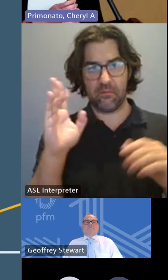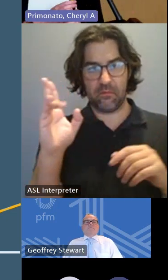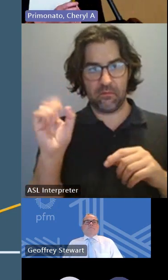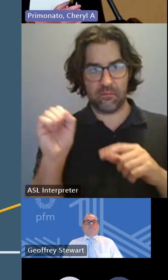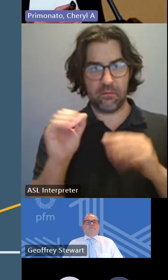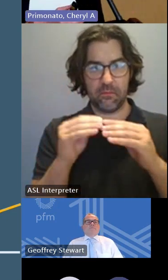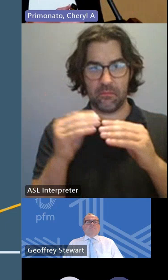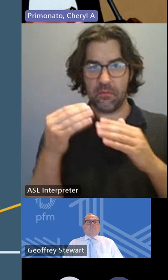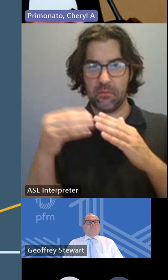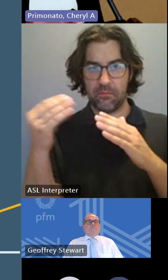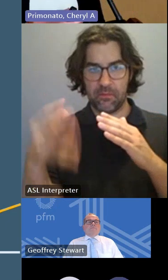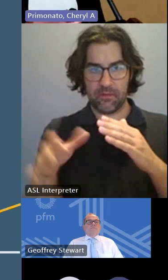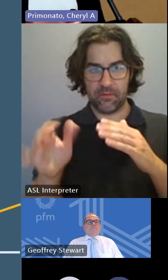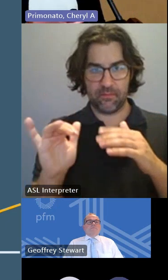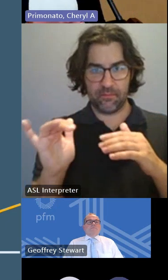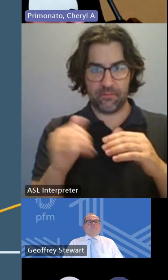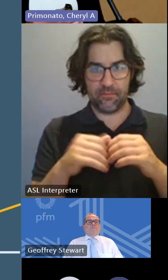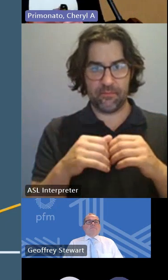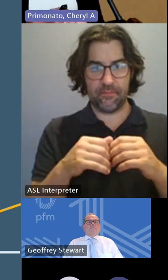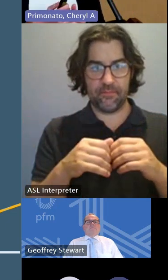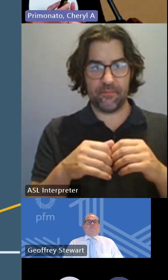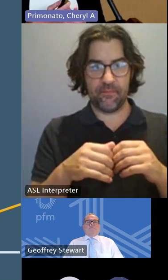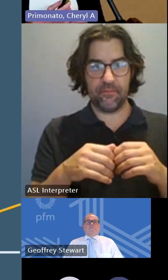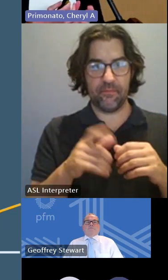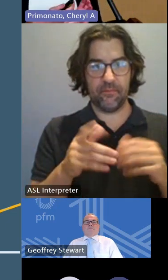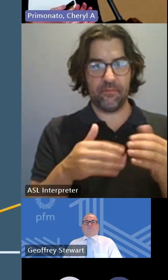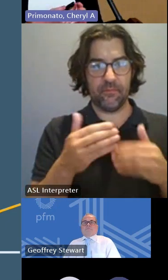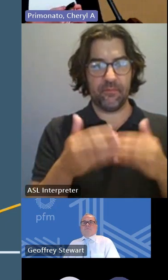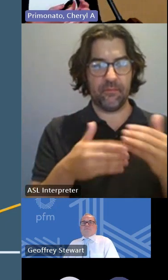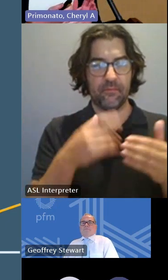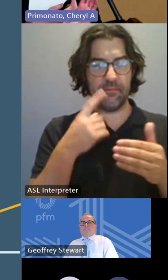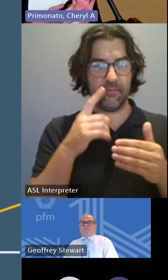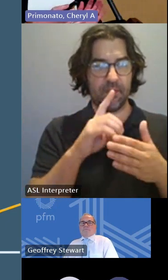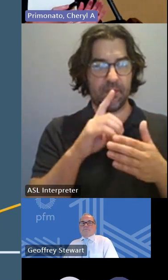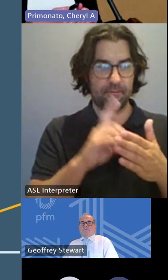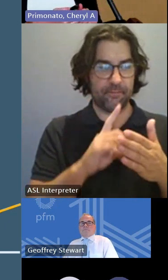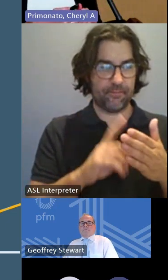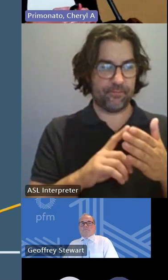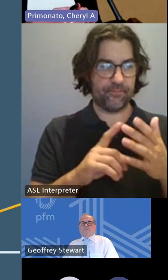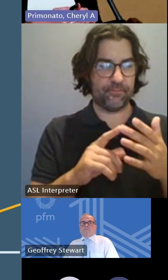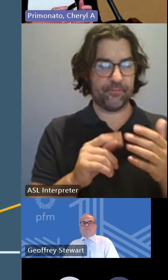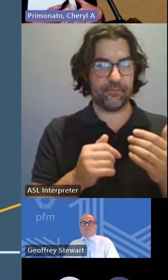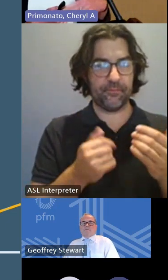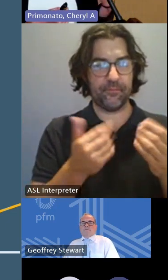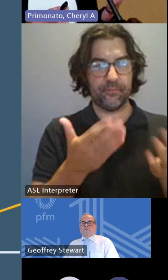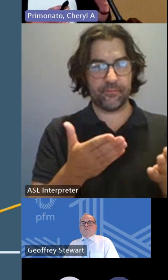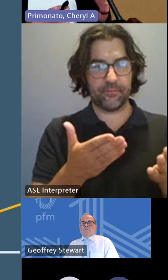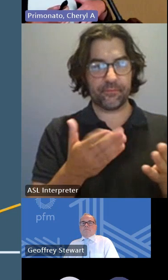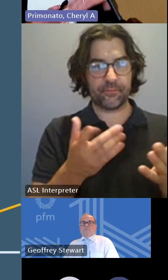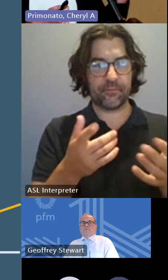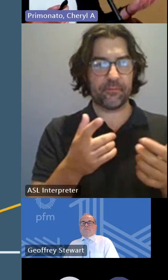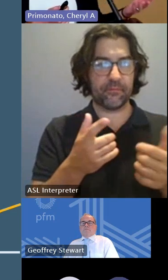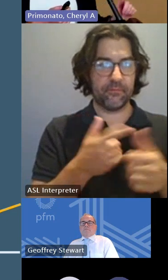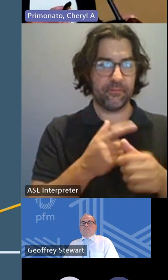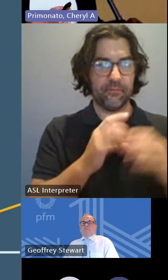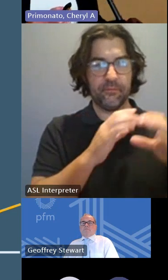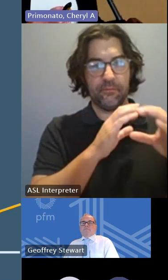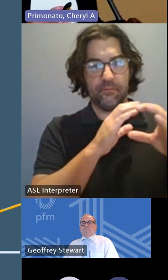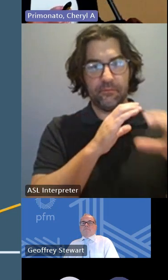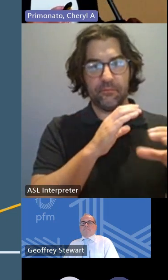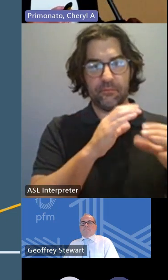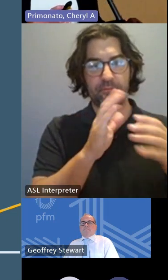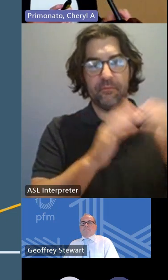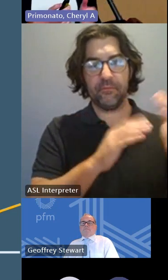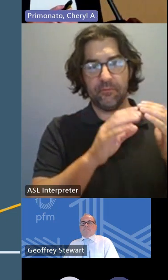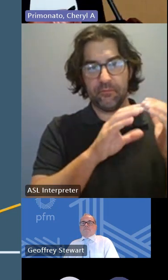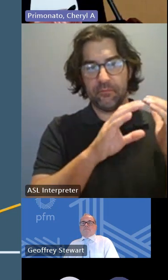significantly more expensive as well. The process to design, deliver an initial car, build out all